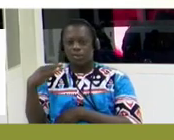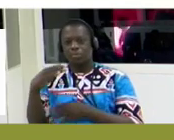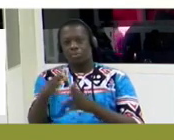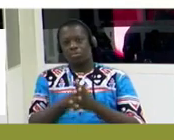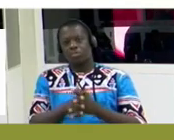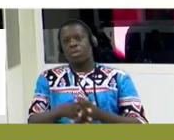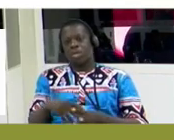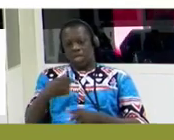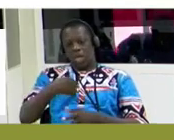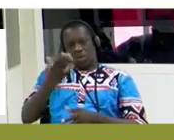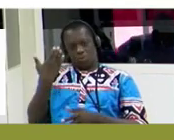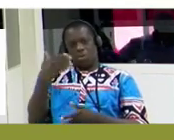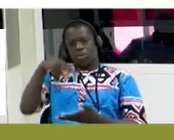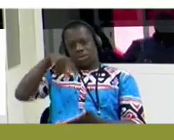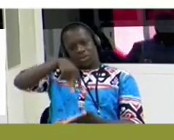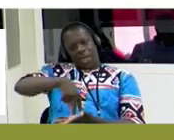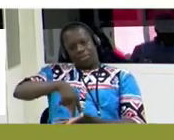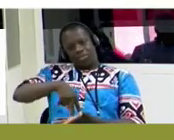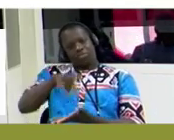killed. I was standing and he was